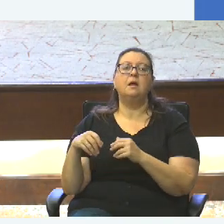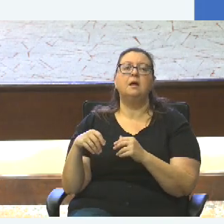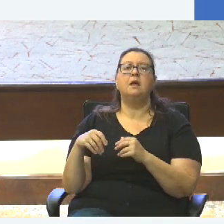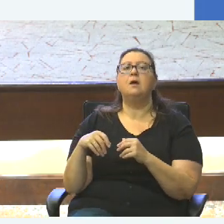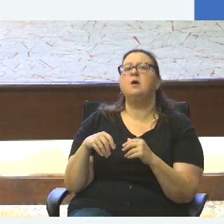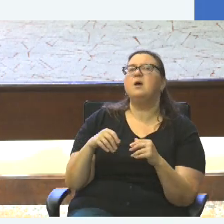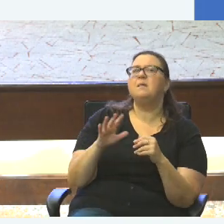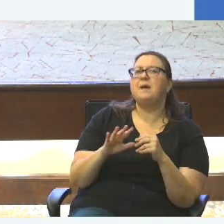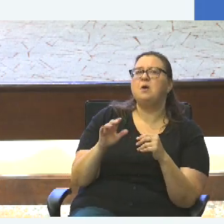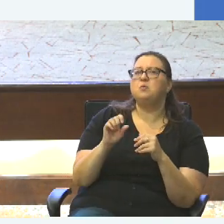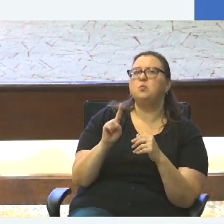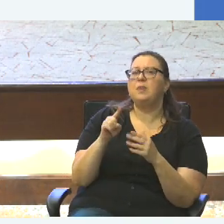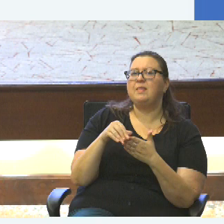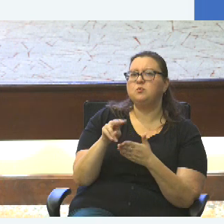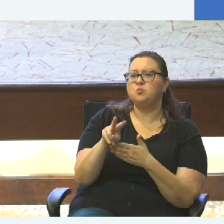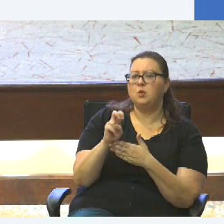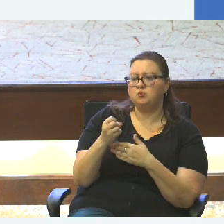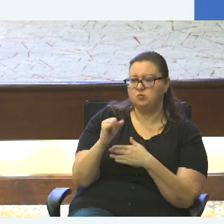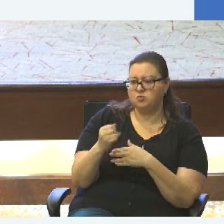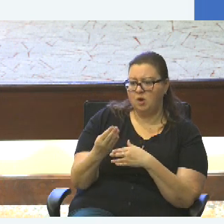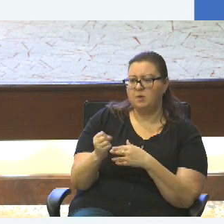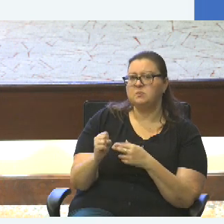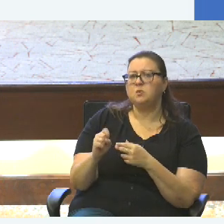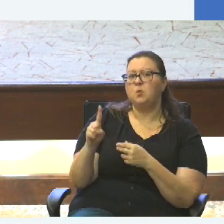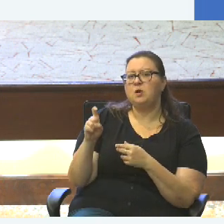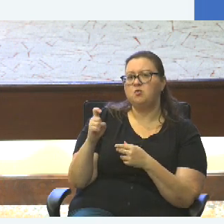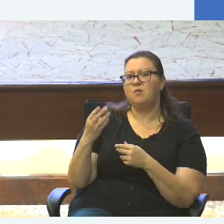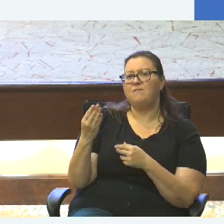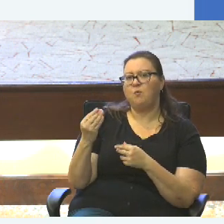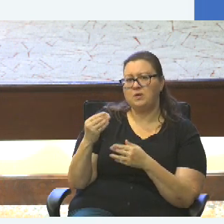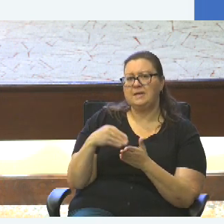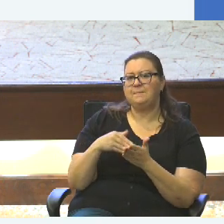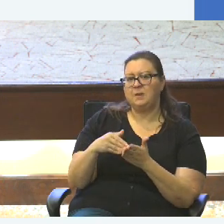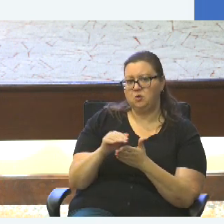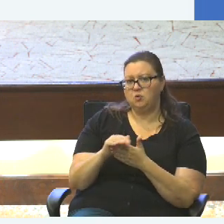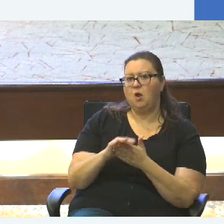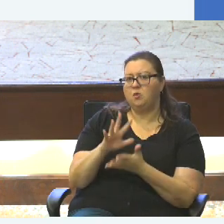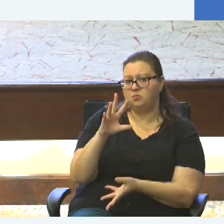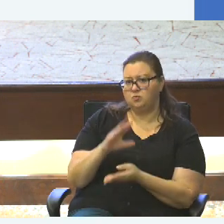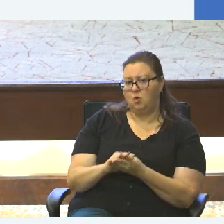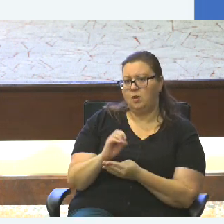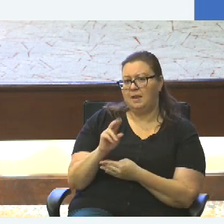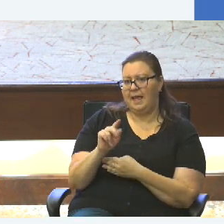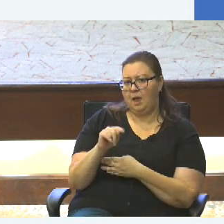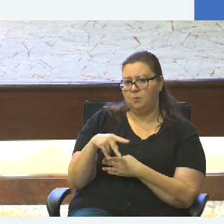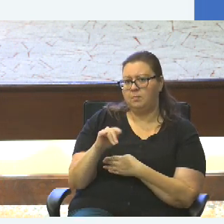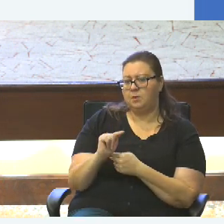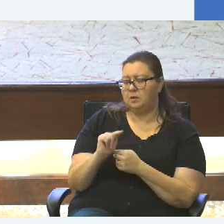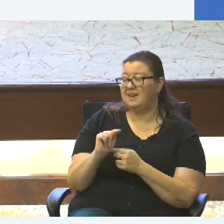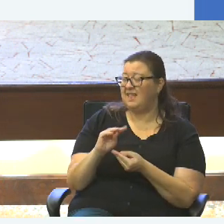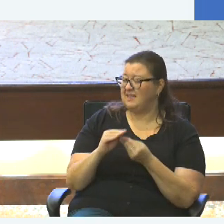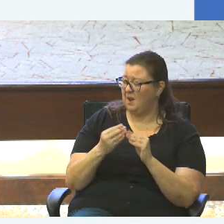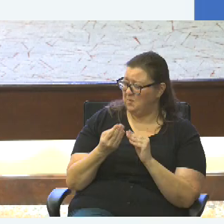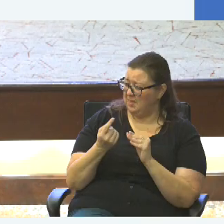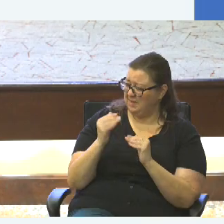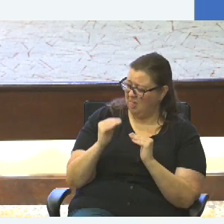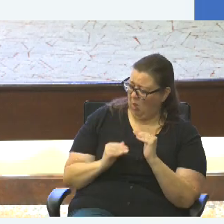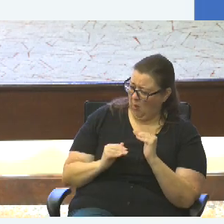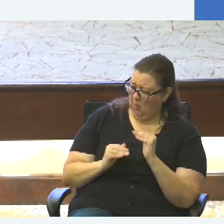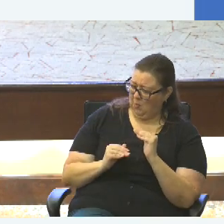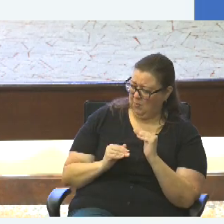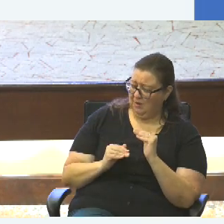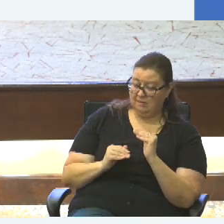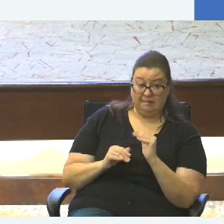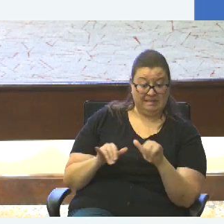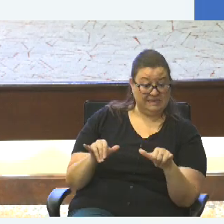about 1,200 jobs and $114 million of total output. Honestly, this number seemed a little bit low to me for the size